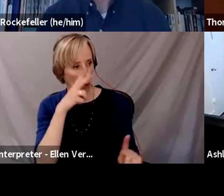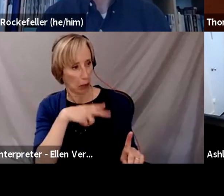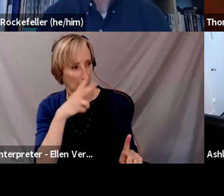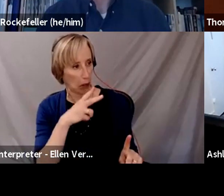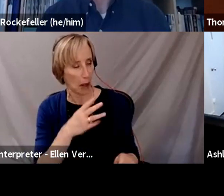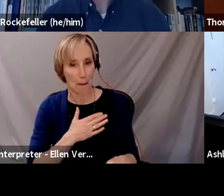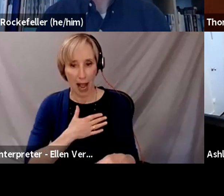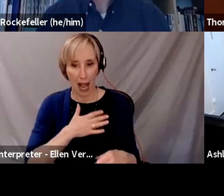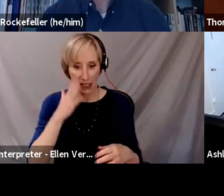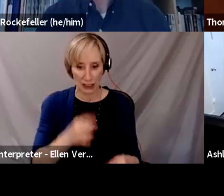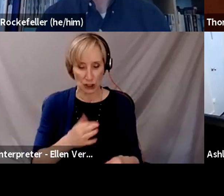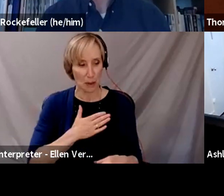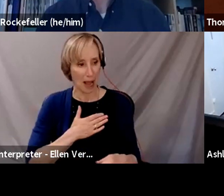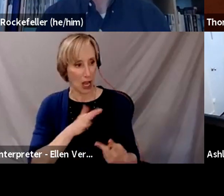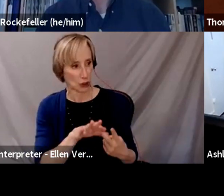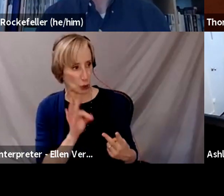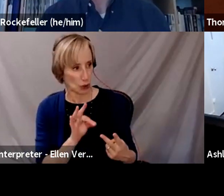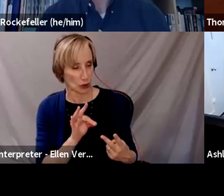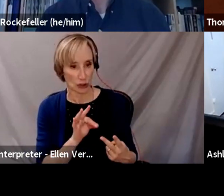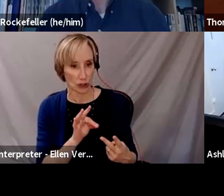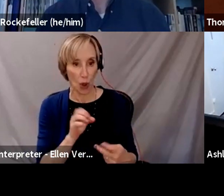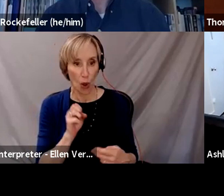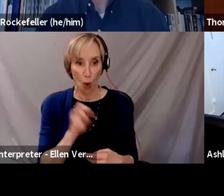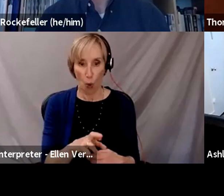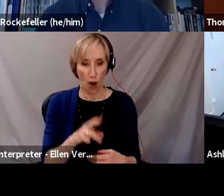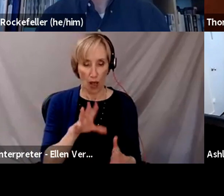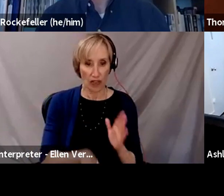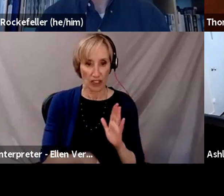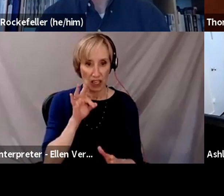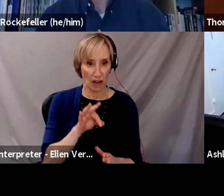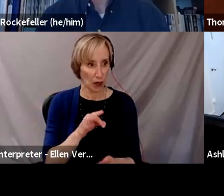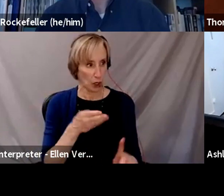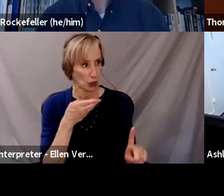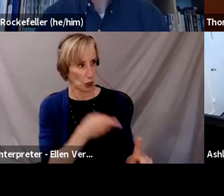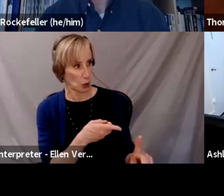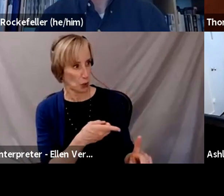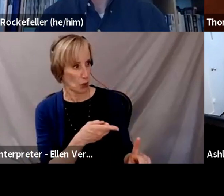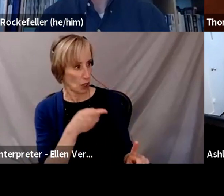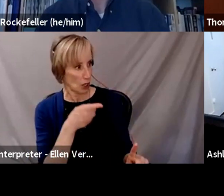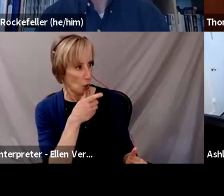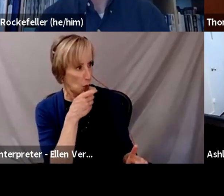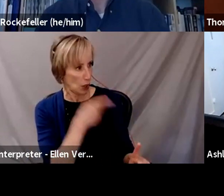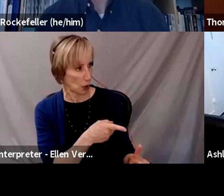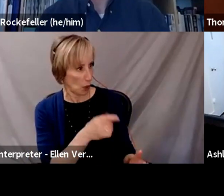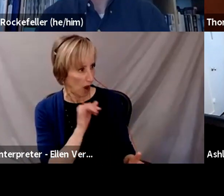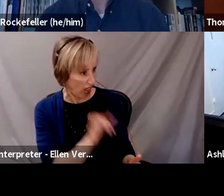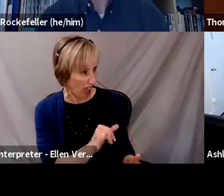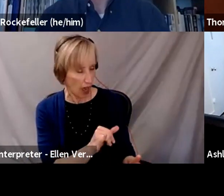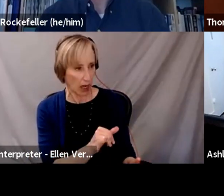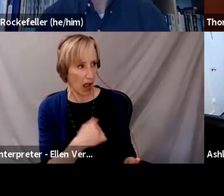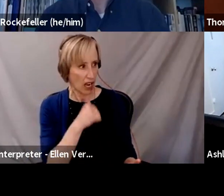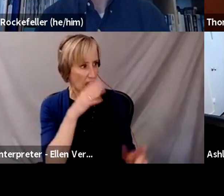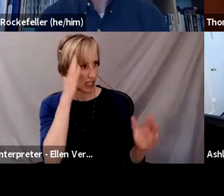something about you, which is indeed the person you were, your dead name, anything about who you